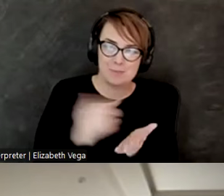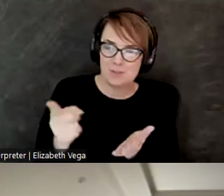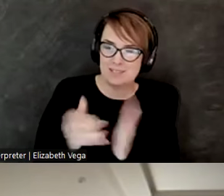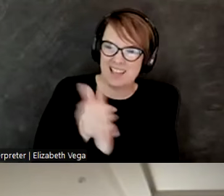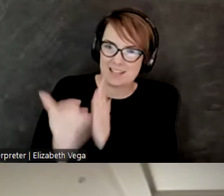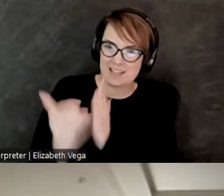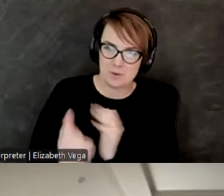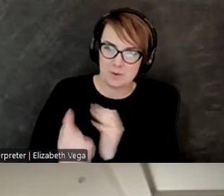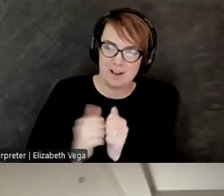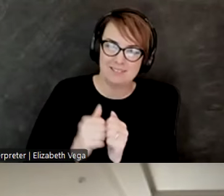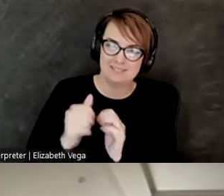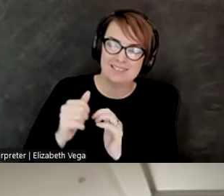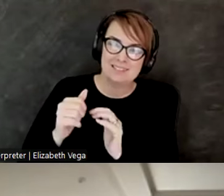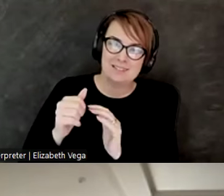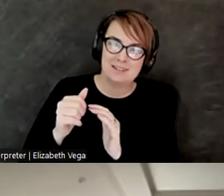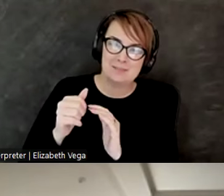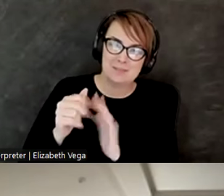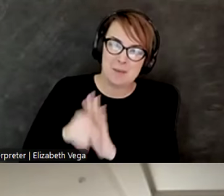second,